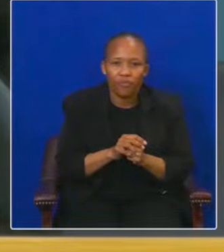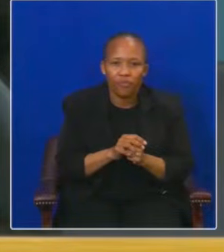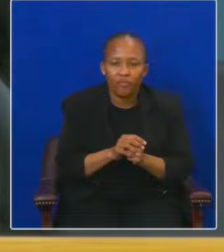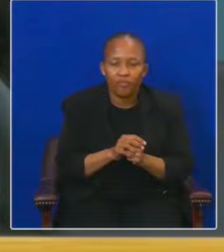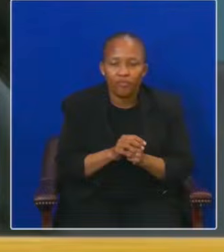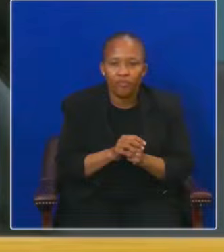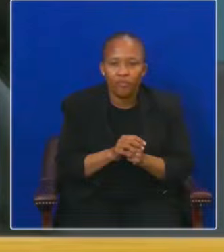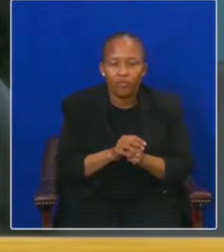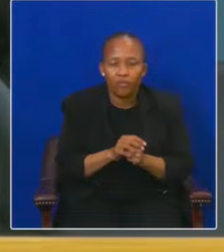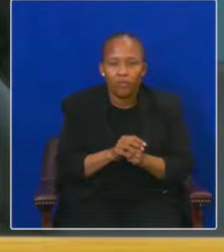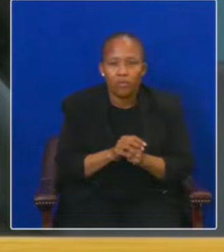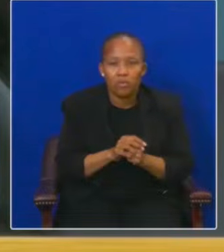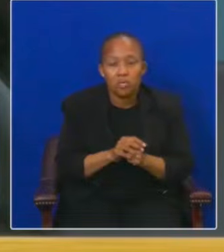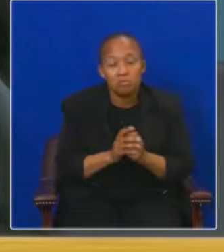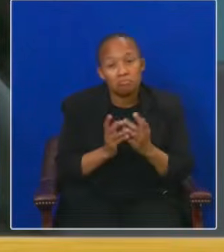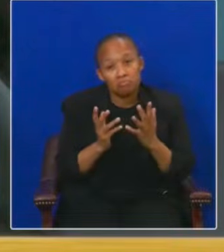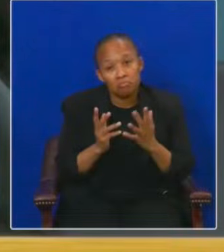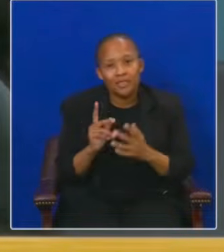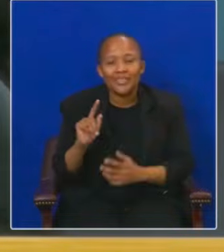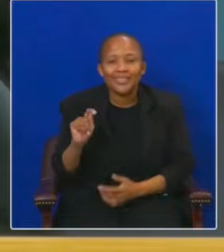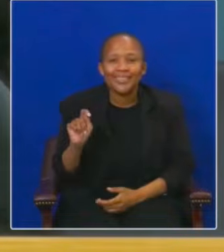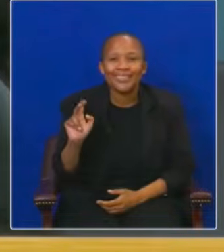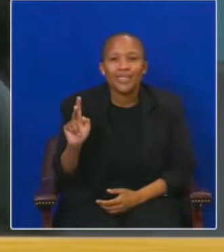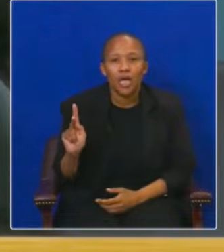Katiso Molefe's girlfriend